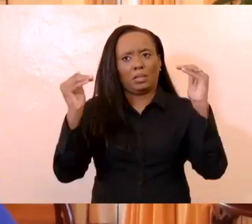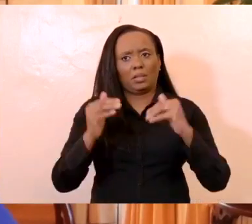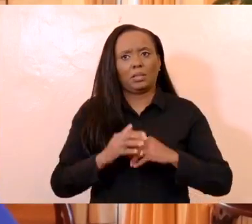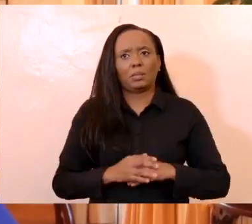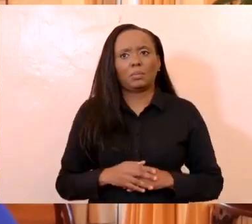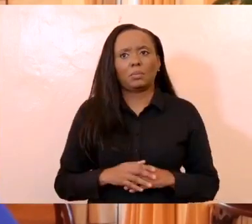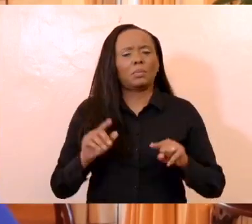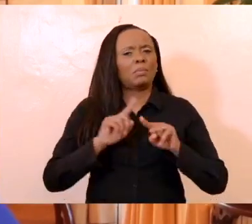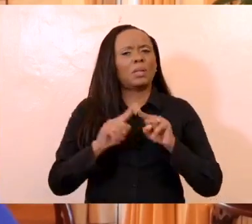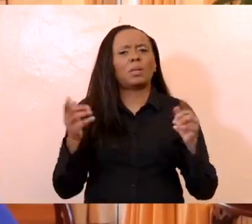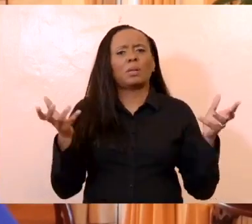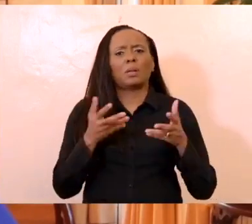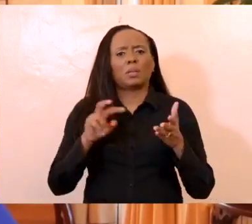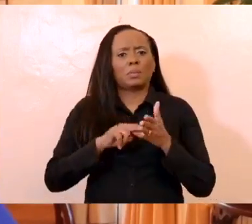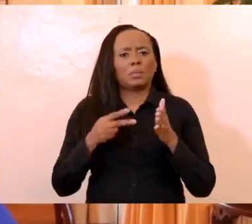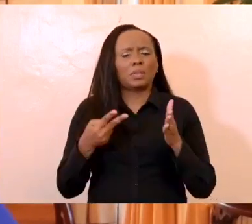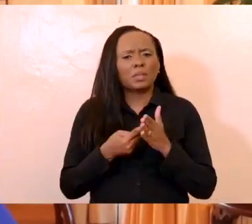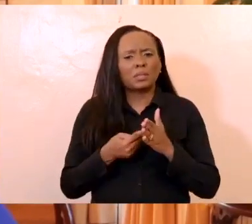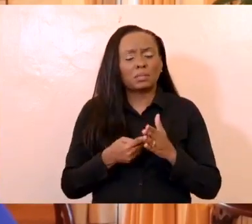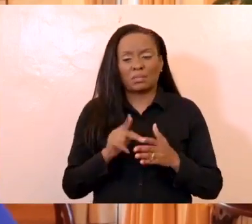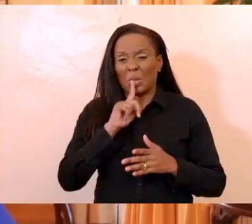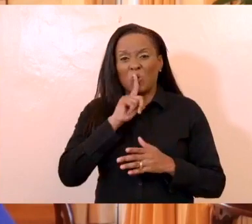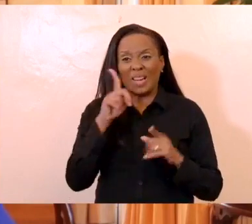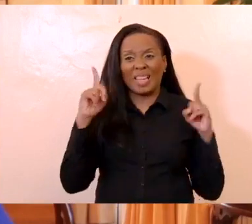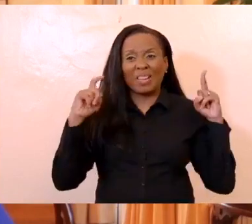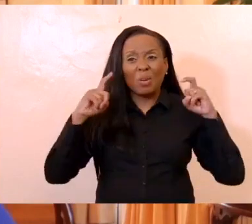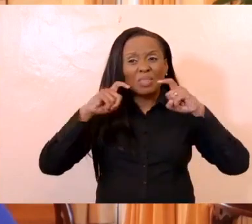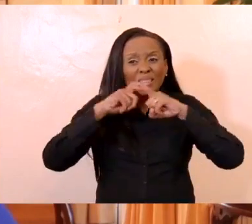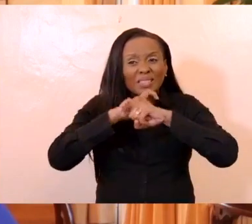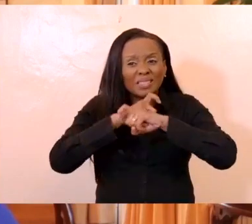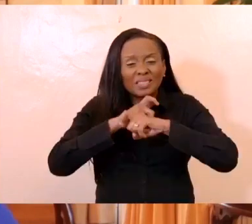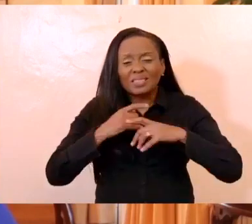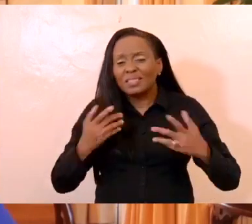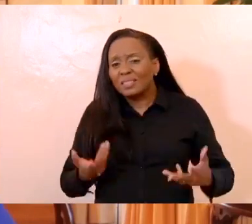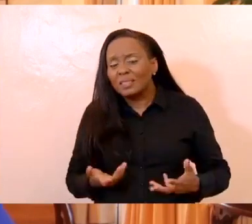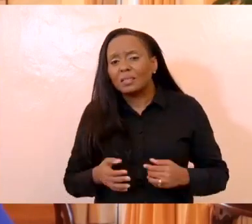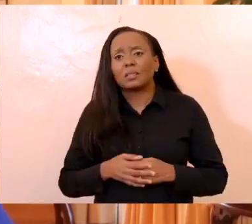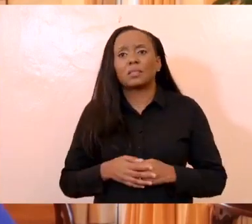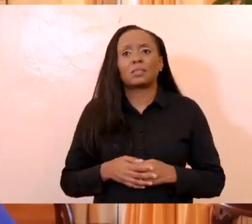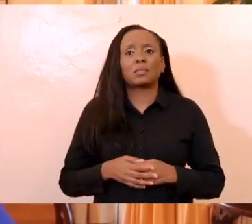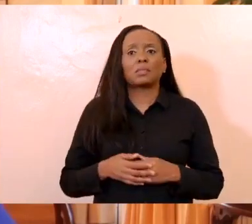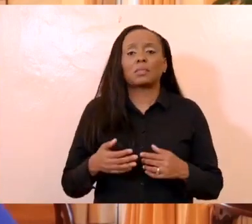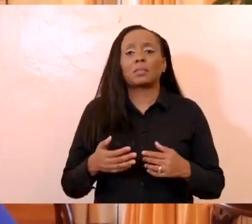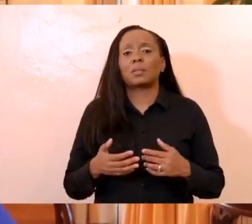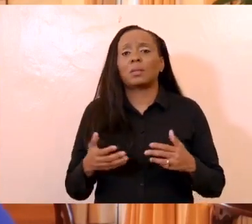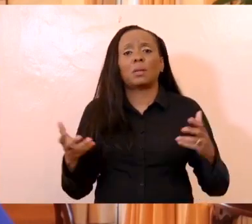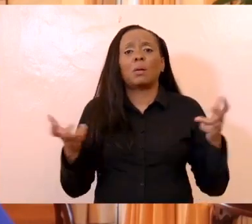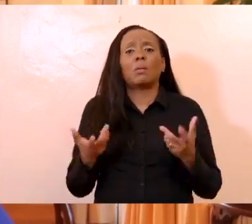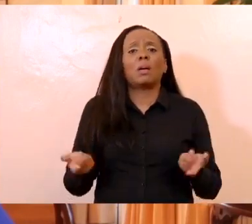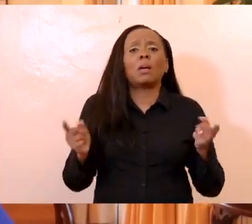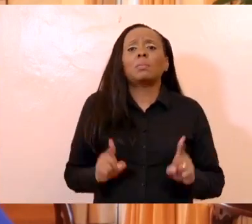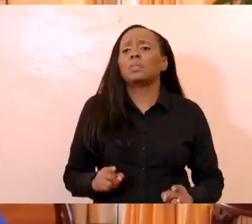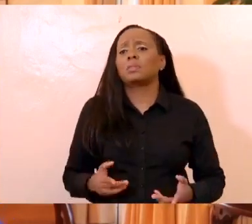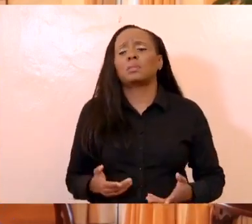really is it? How complicated is it? What happens? How reliable is